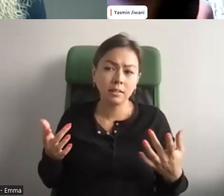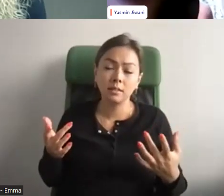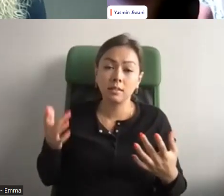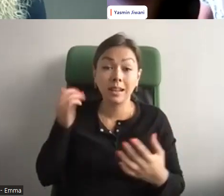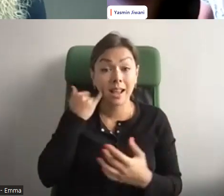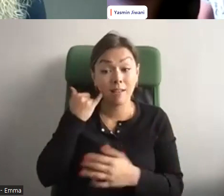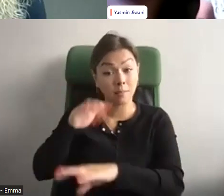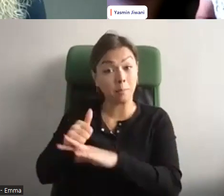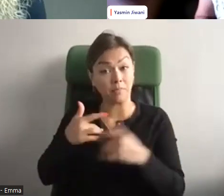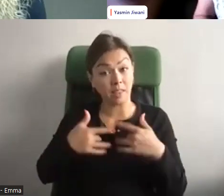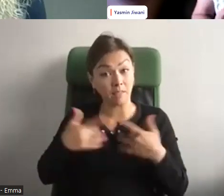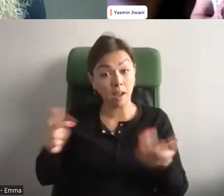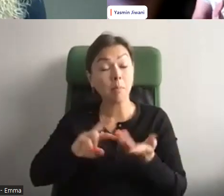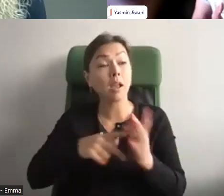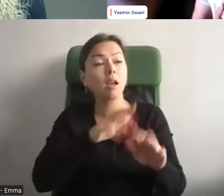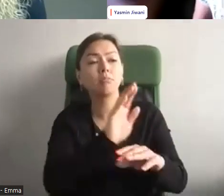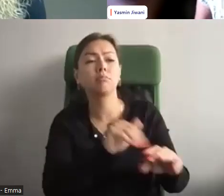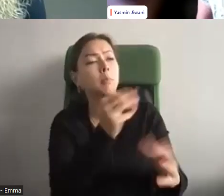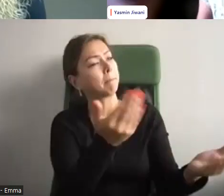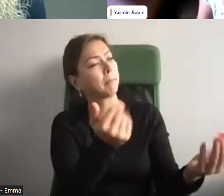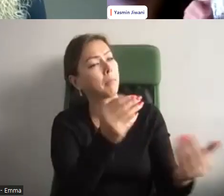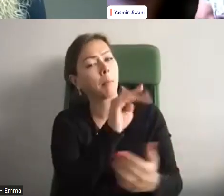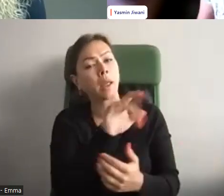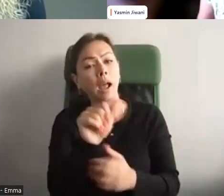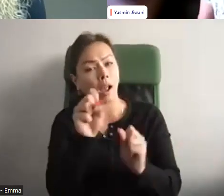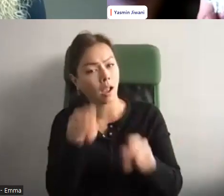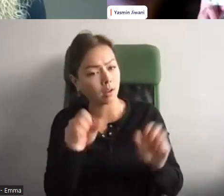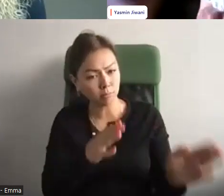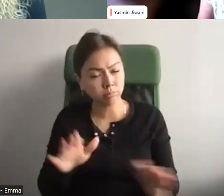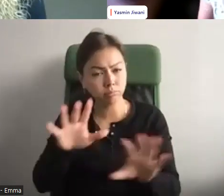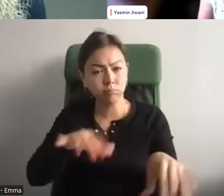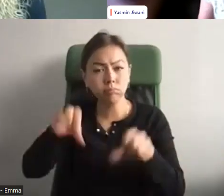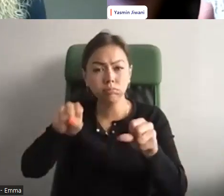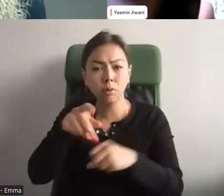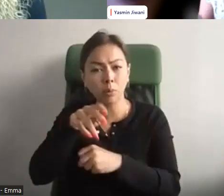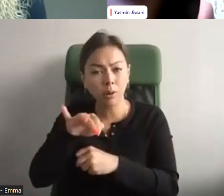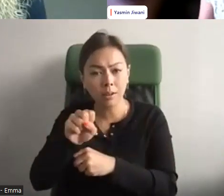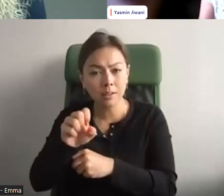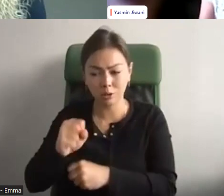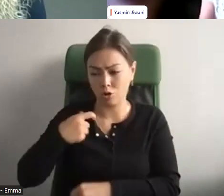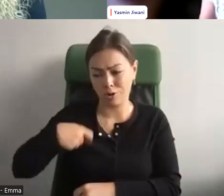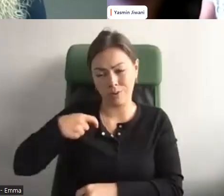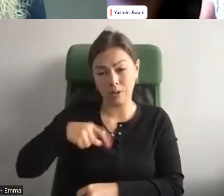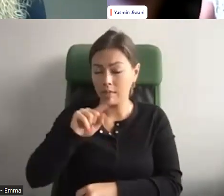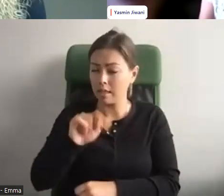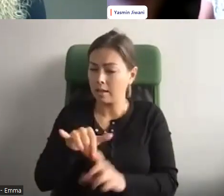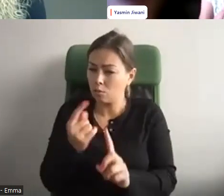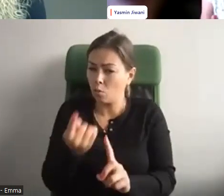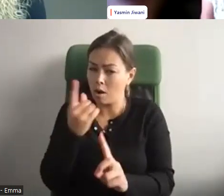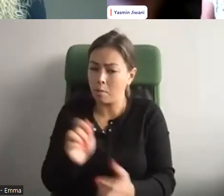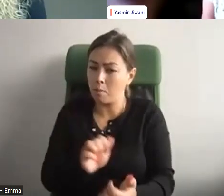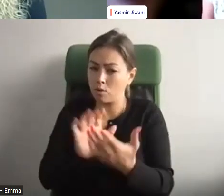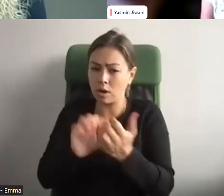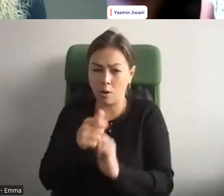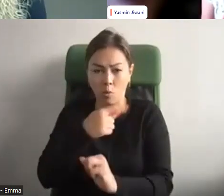can organize the press conference. This is where it becomes one way in which we insert our stories.